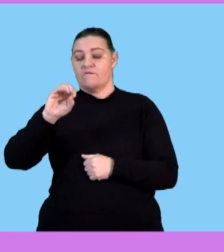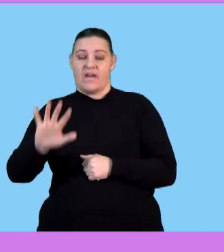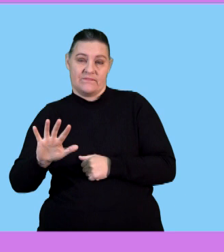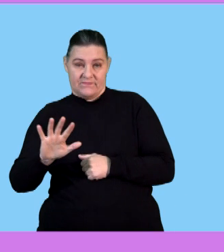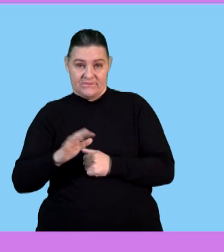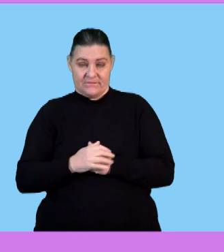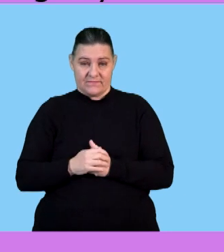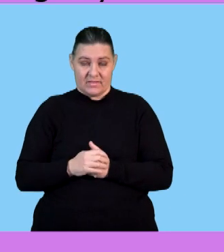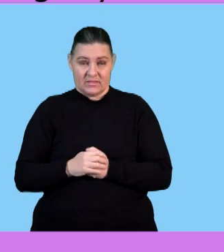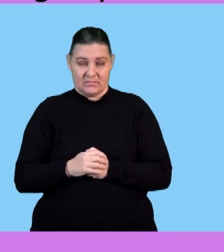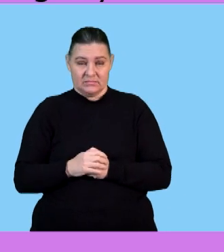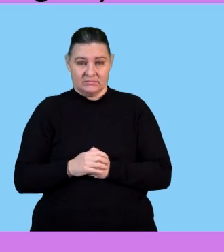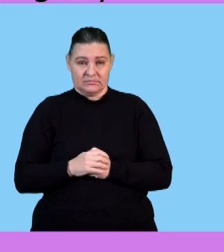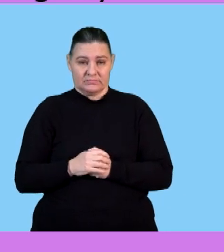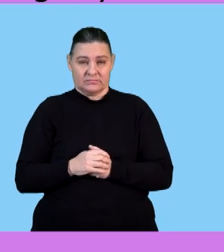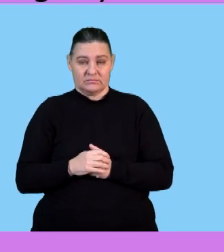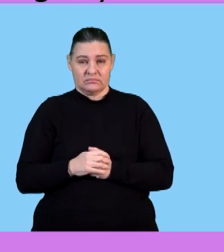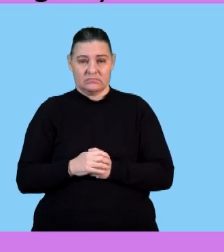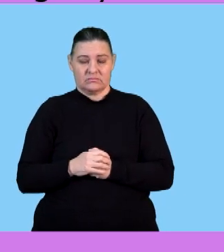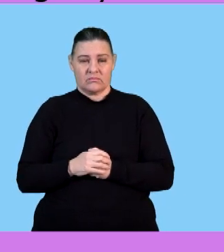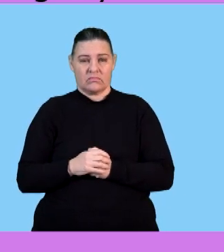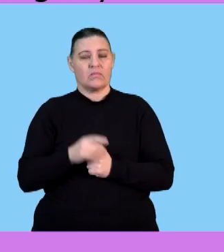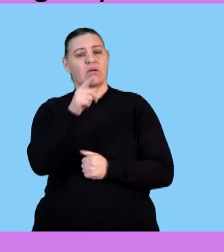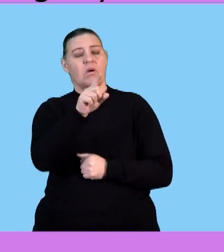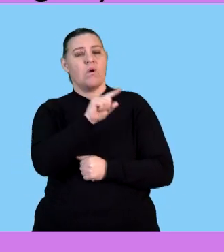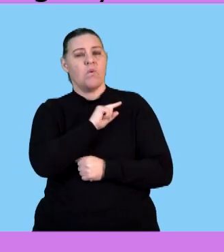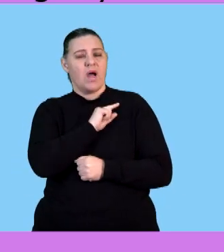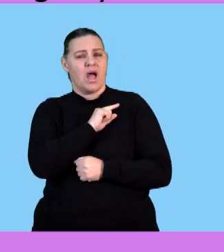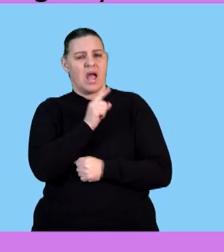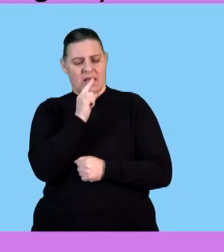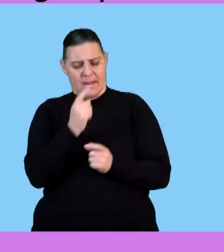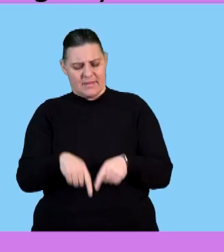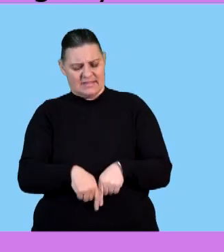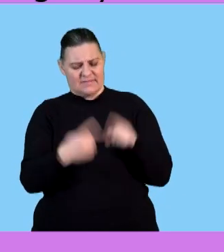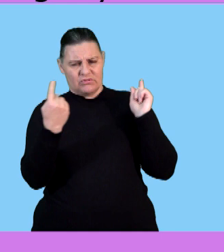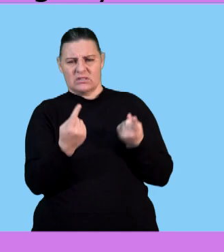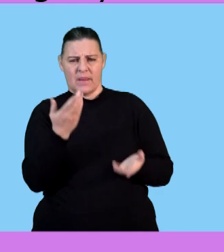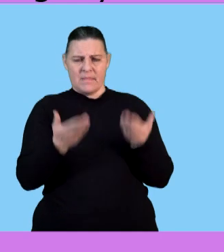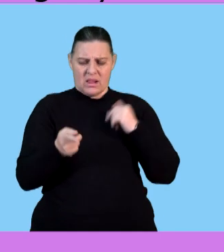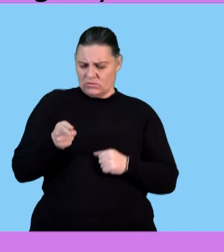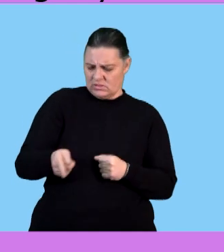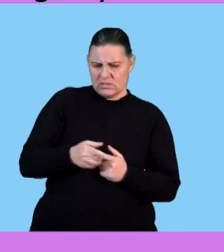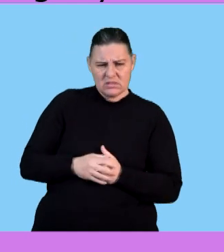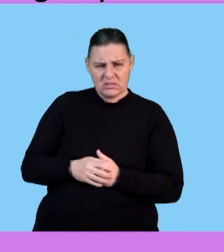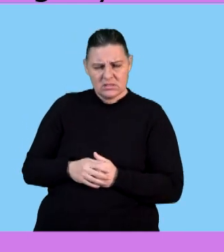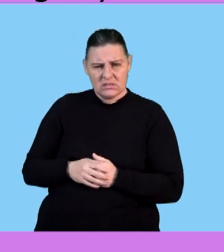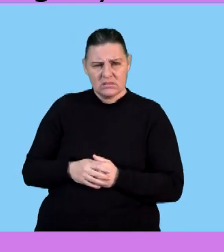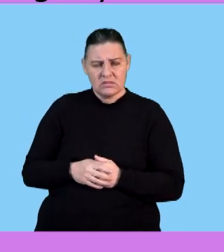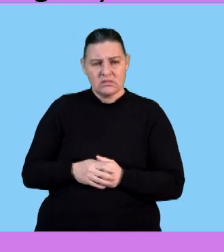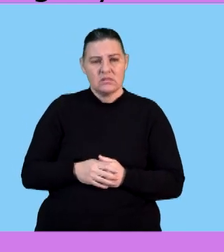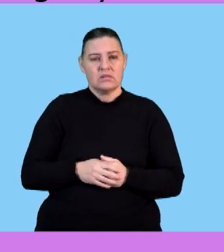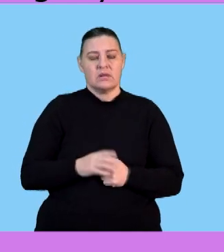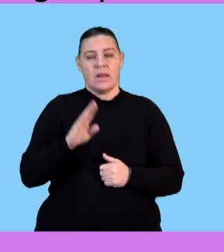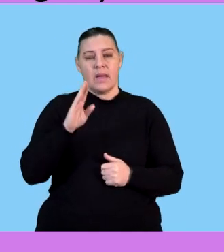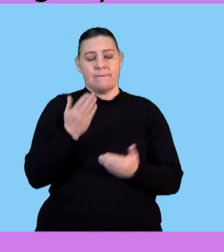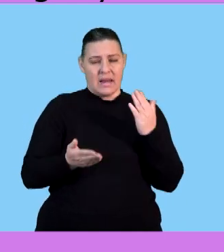Now, why do you think the amount is slightly different to the balance due? So I've labeled the balance due as A.